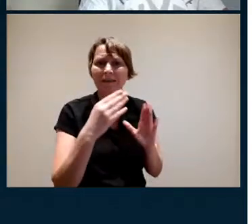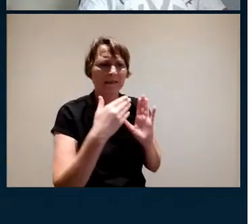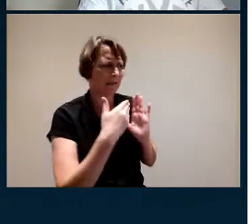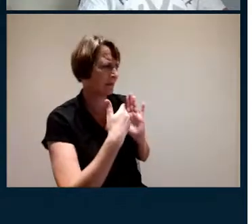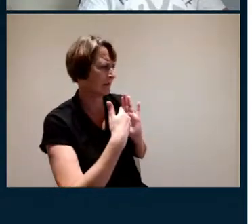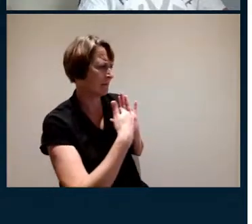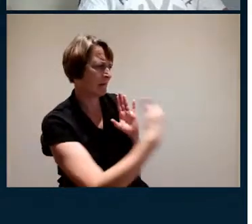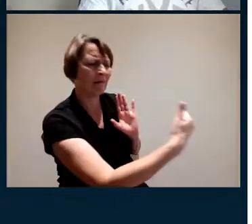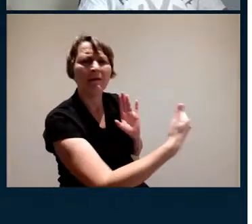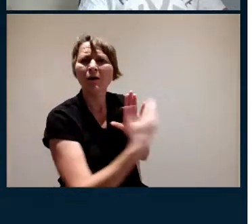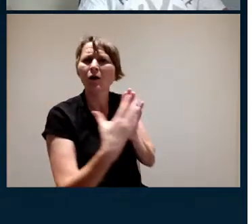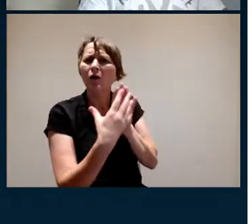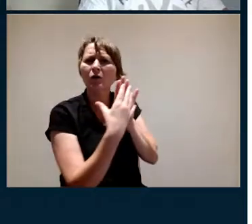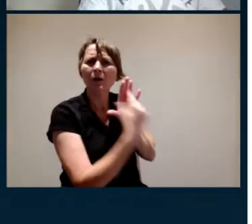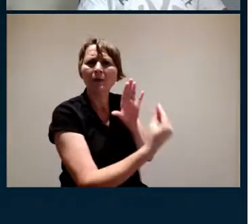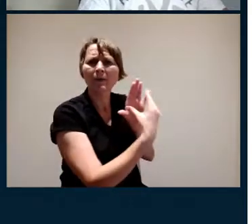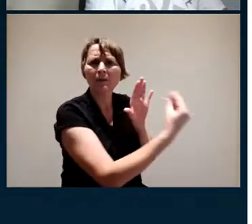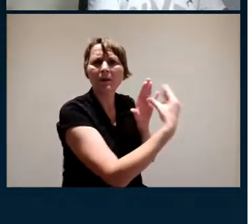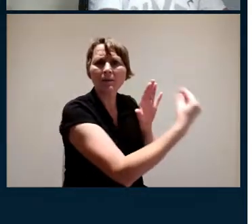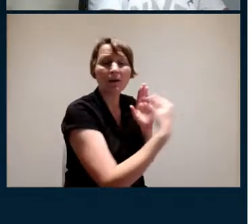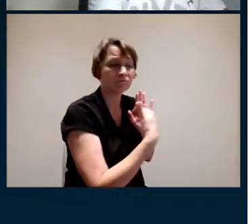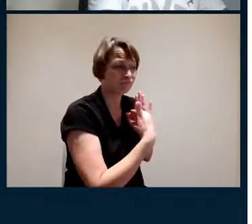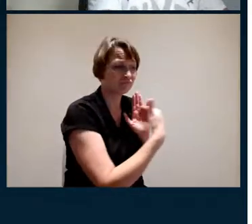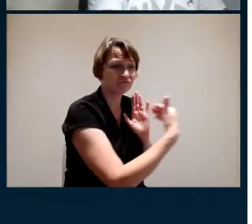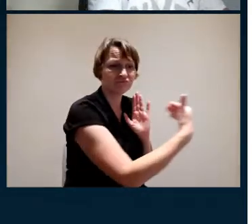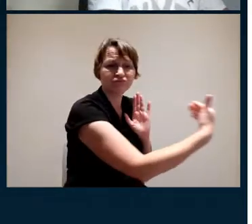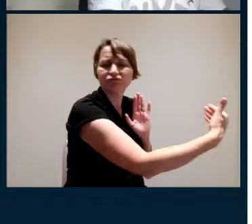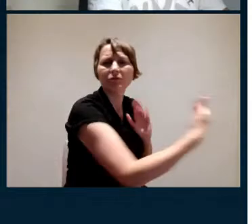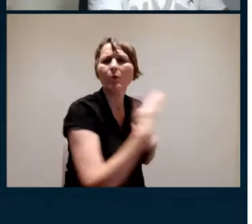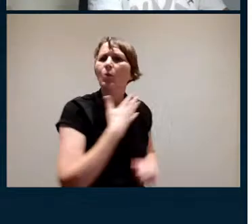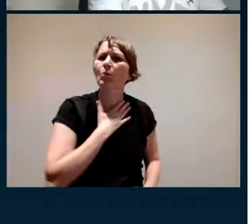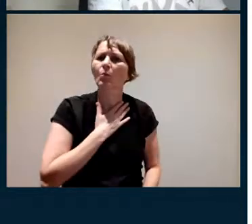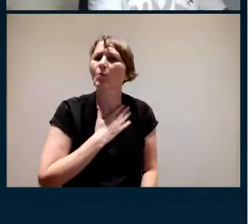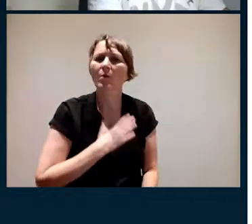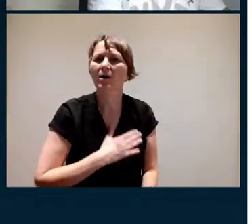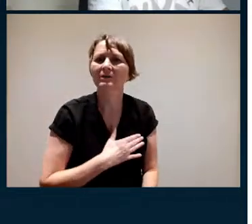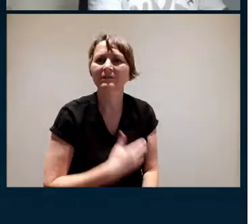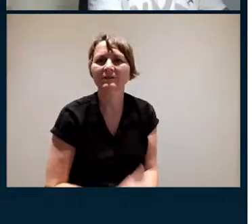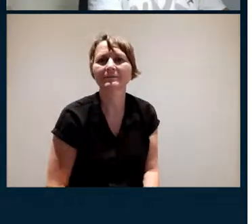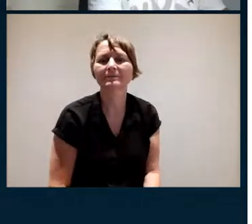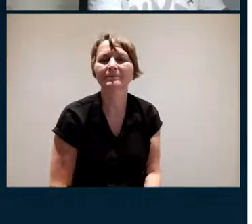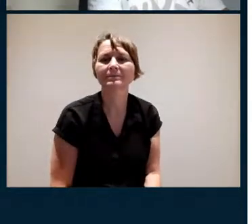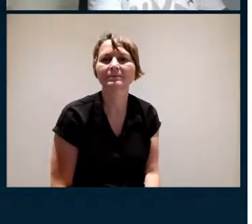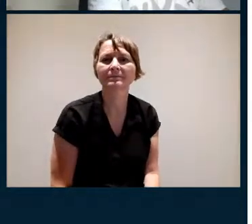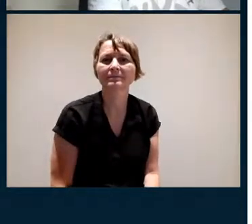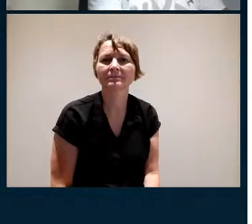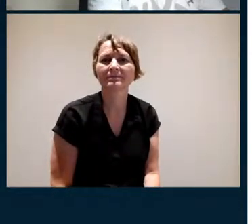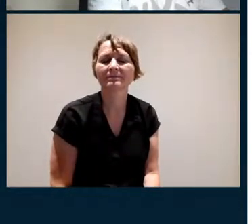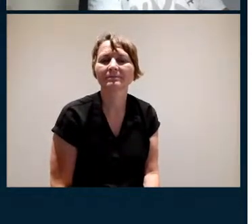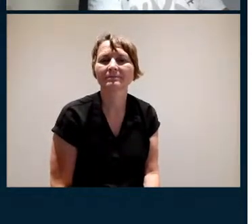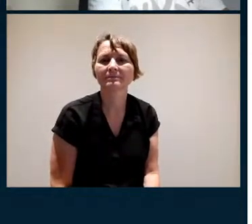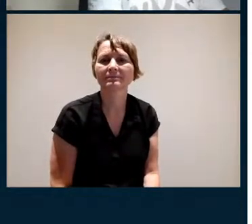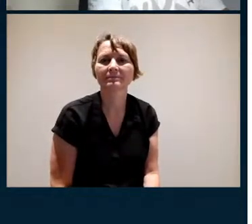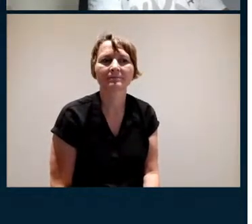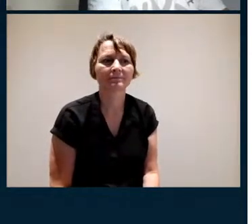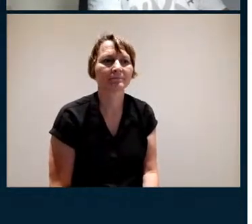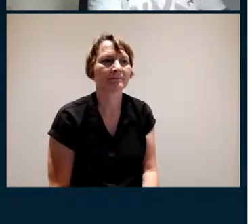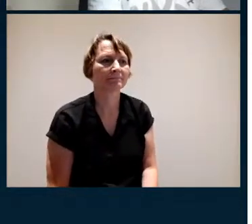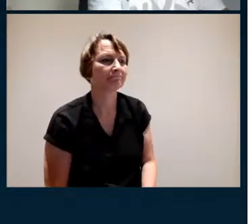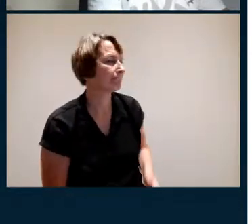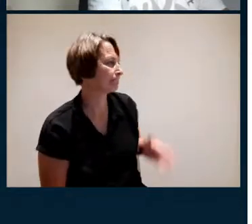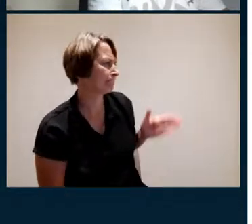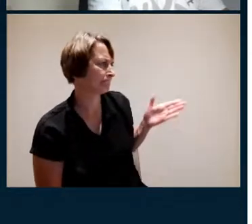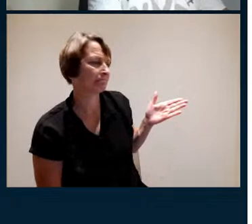of times. The common functionalities can be skipped over, and then we can end up with a pattern, something like this